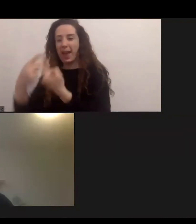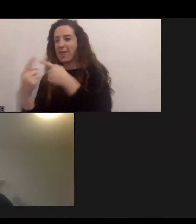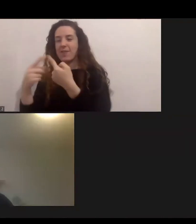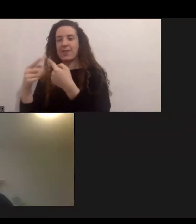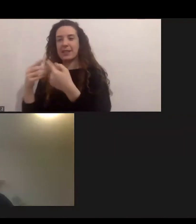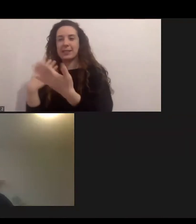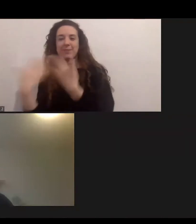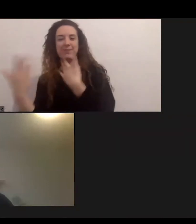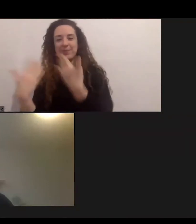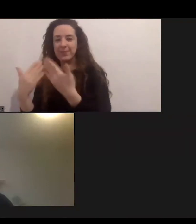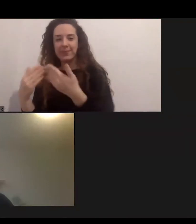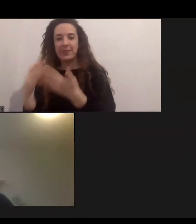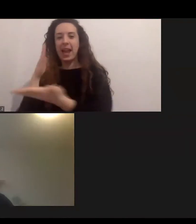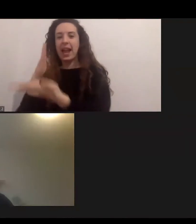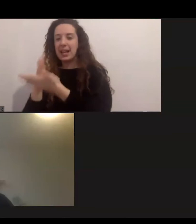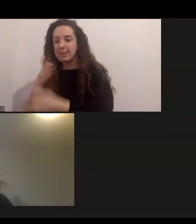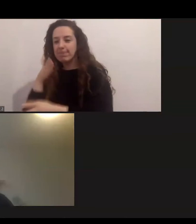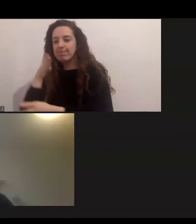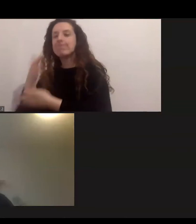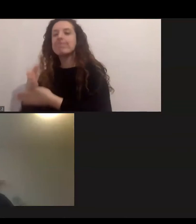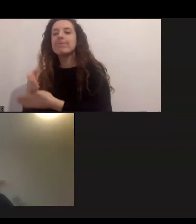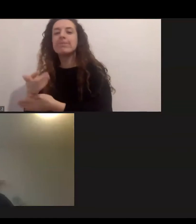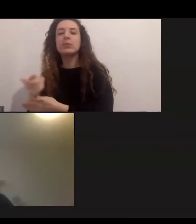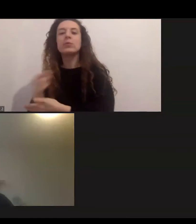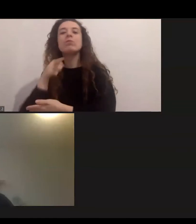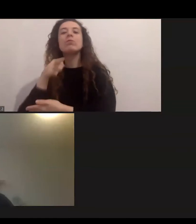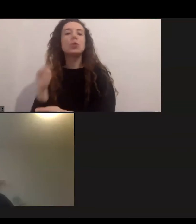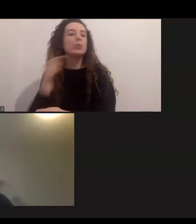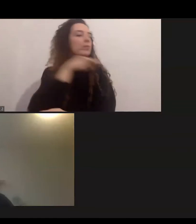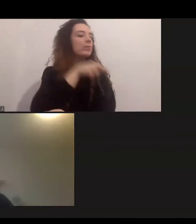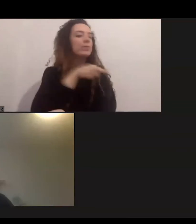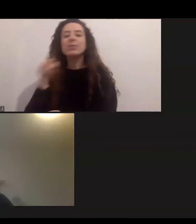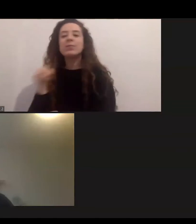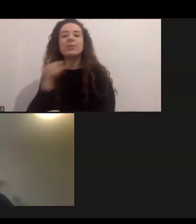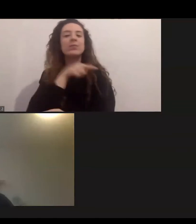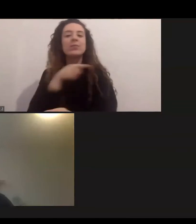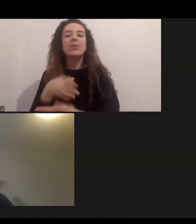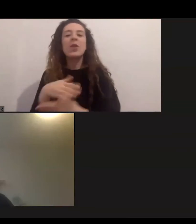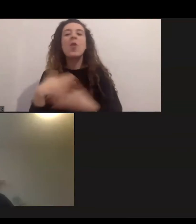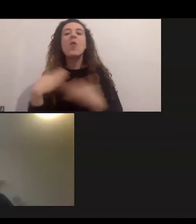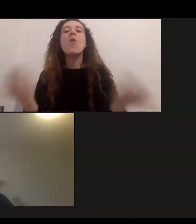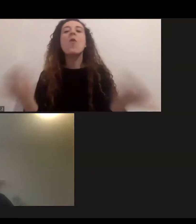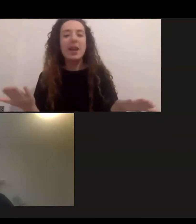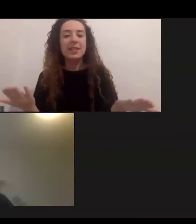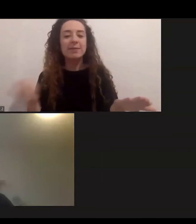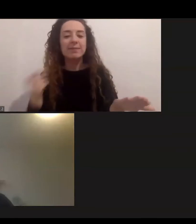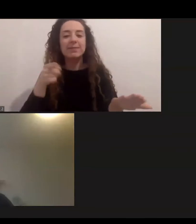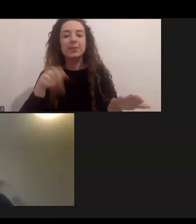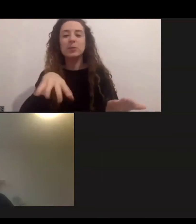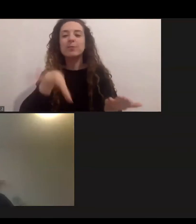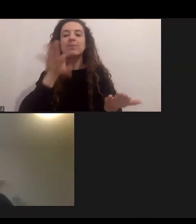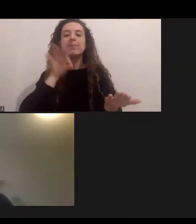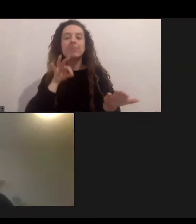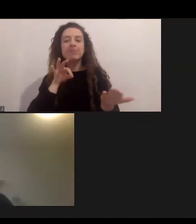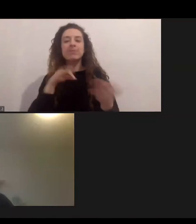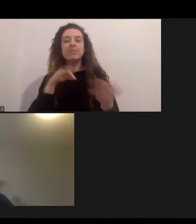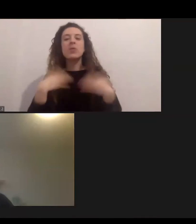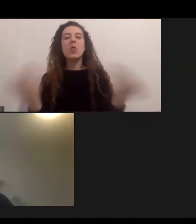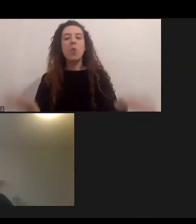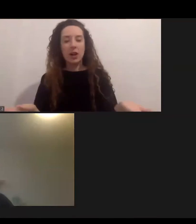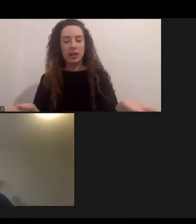good to have them in the university. Yeah. Well, we will have a member of